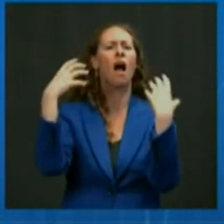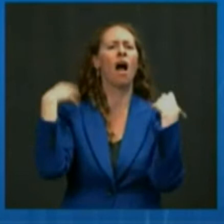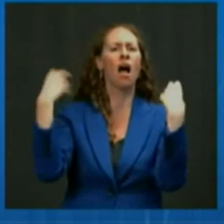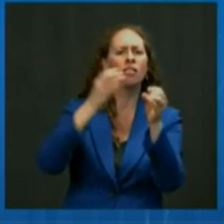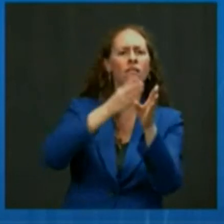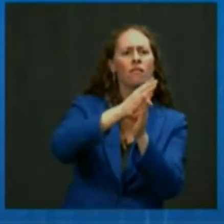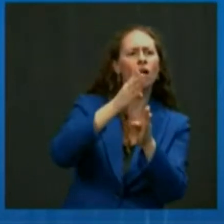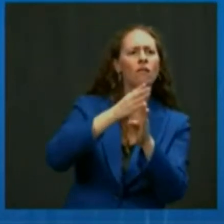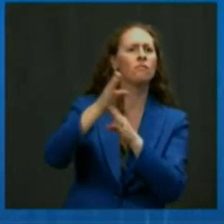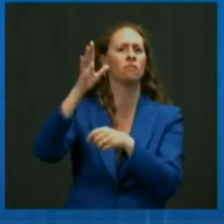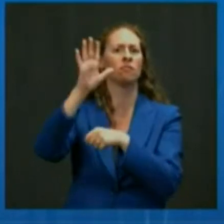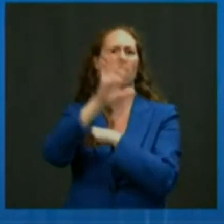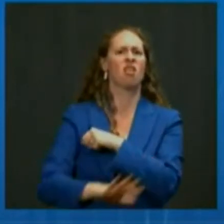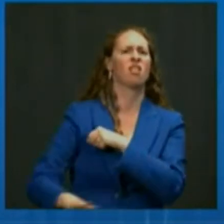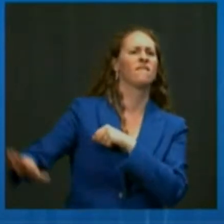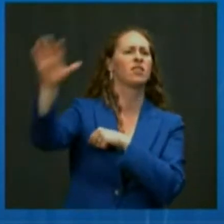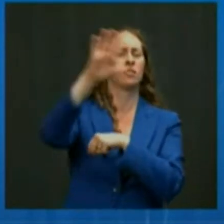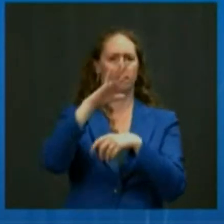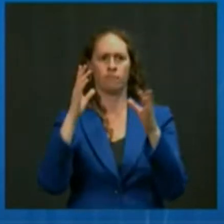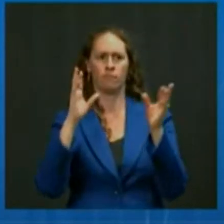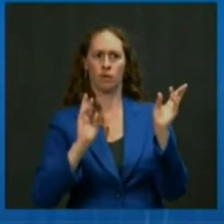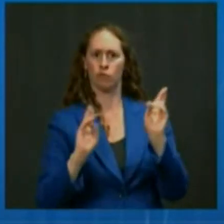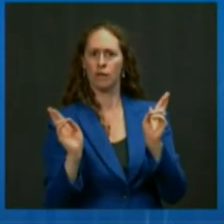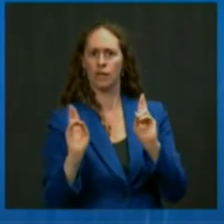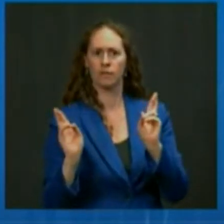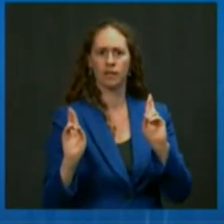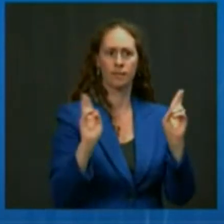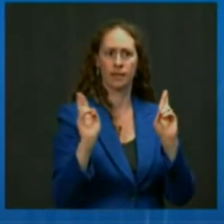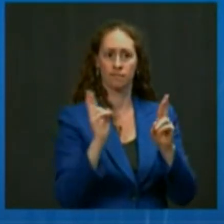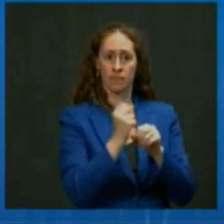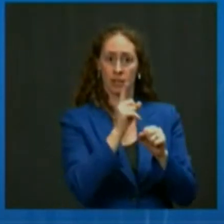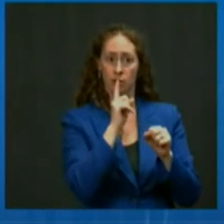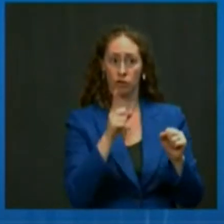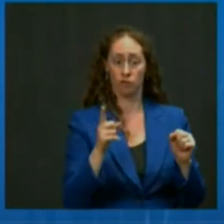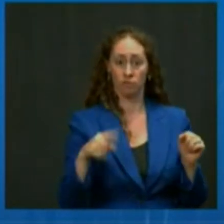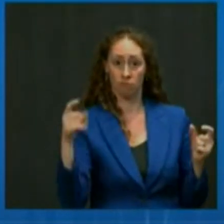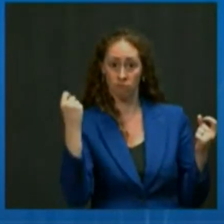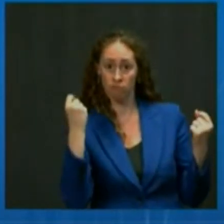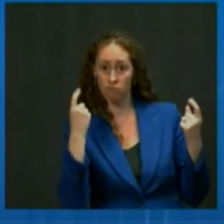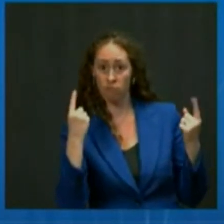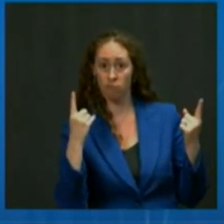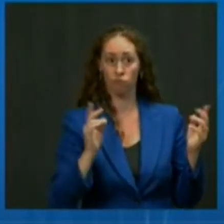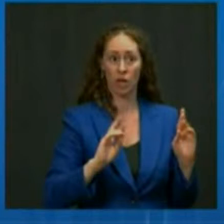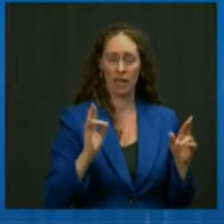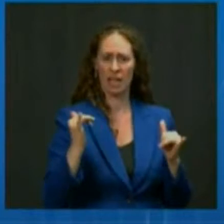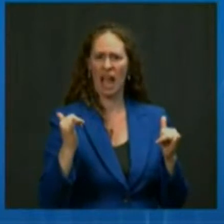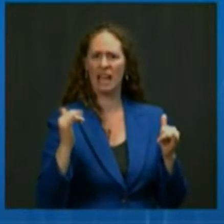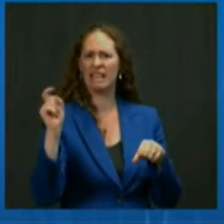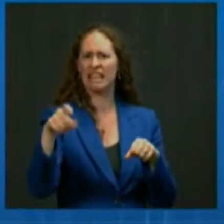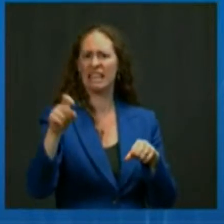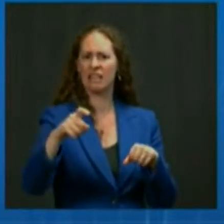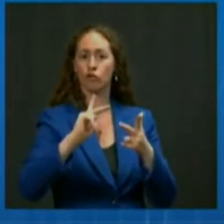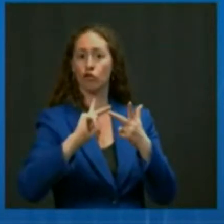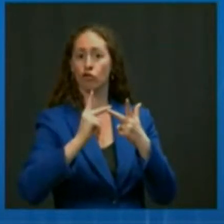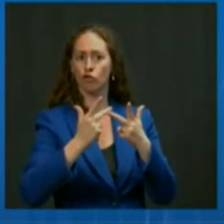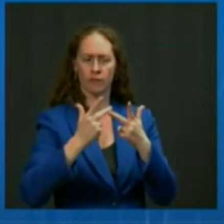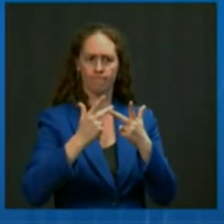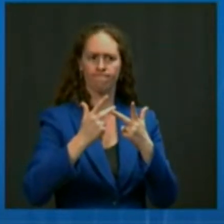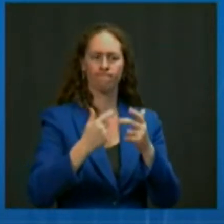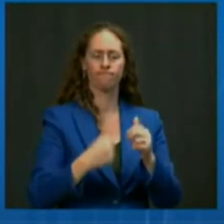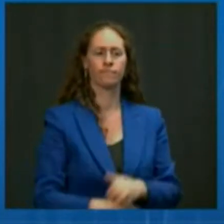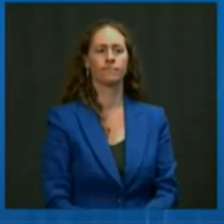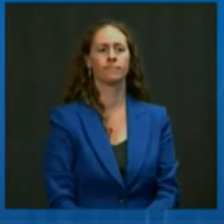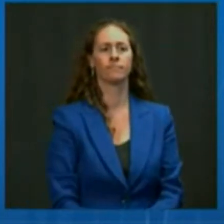and community-based organizations to ensure Americans know they should get a booster shot 8 months after their second shot.